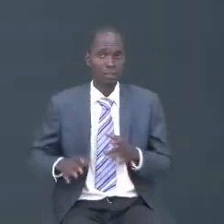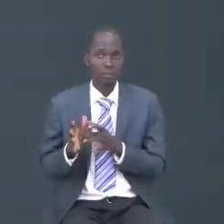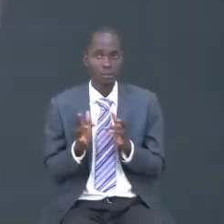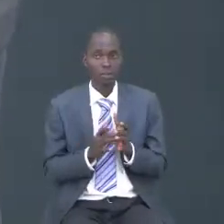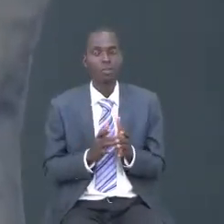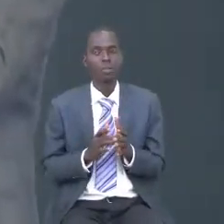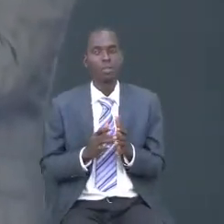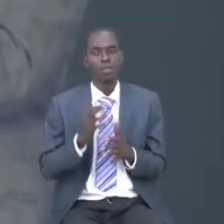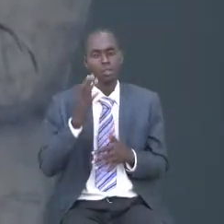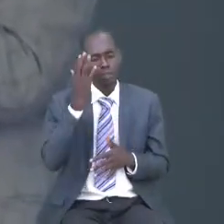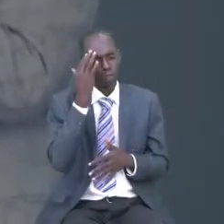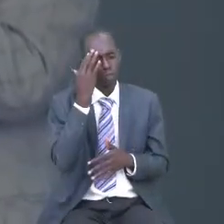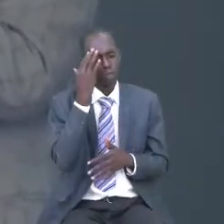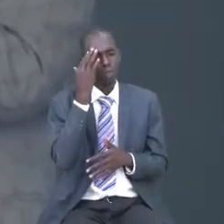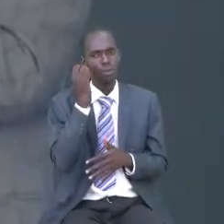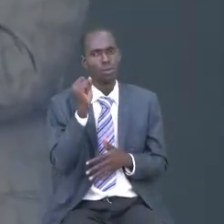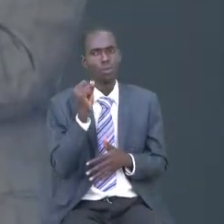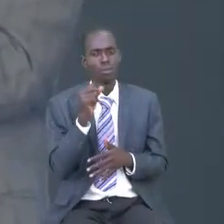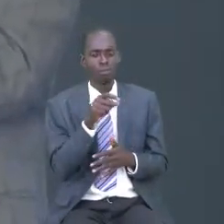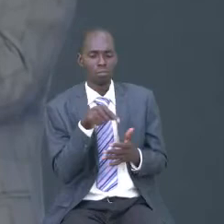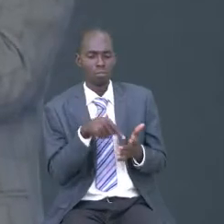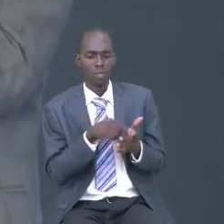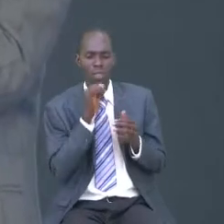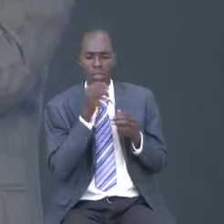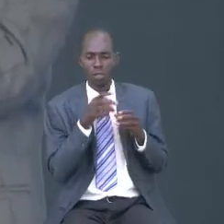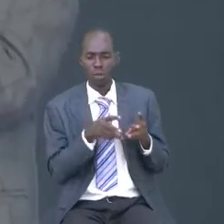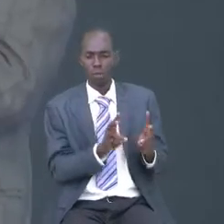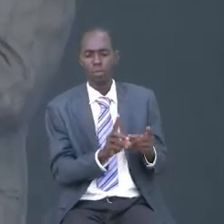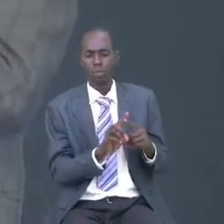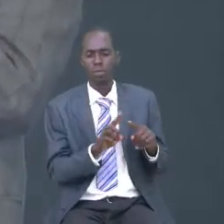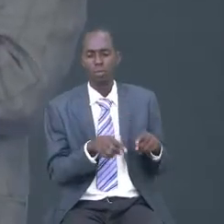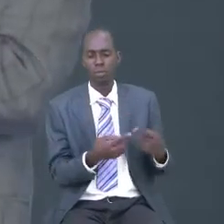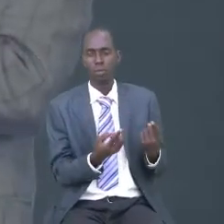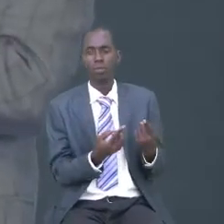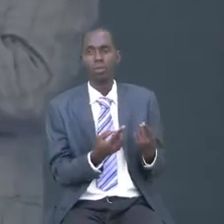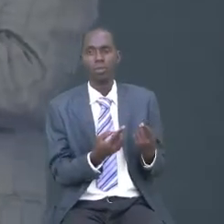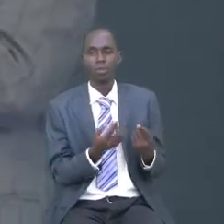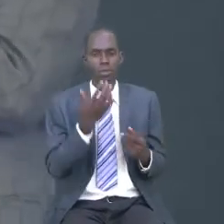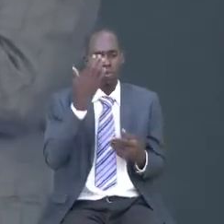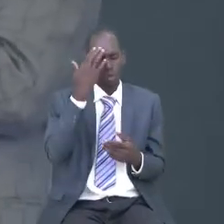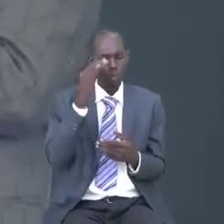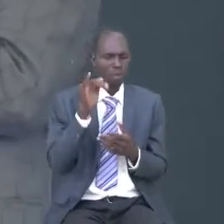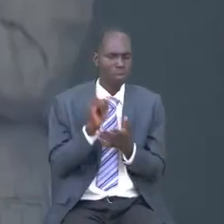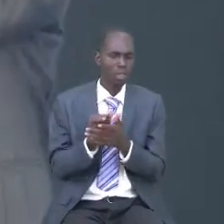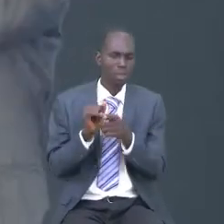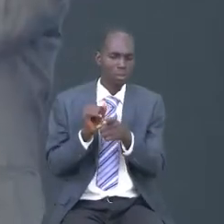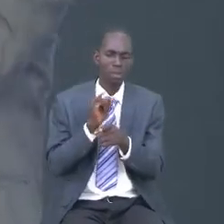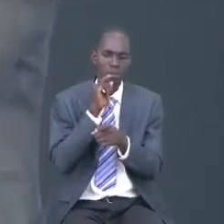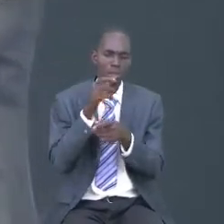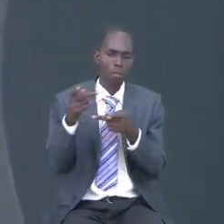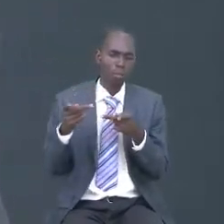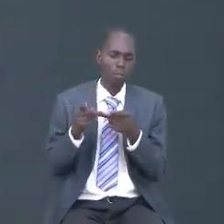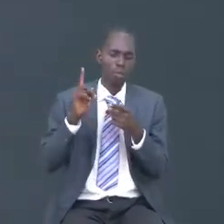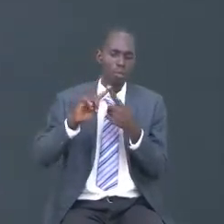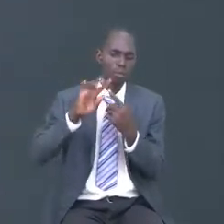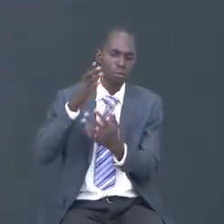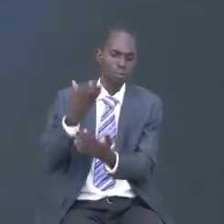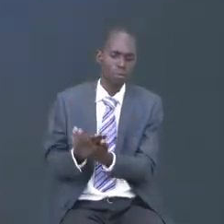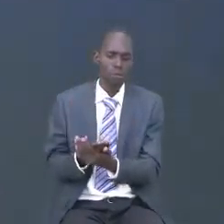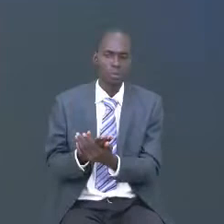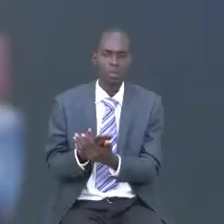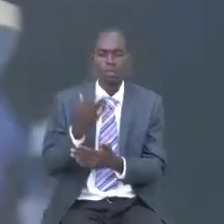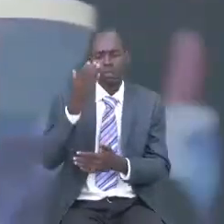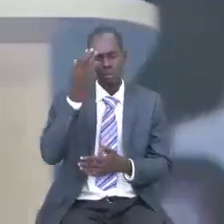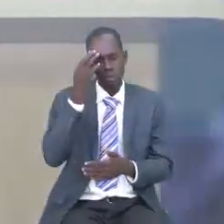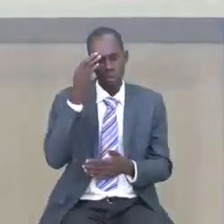knew this is the way to go. He knew that is the place to reach. He knew this